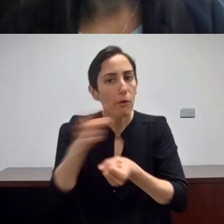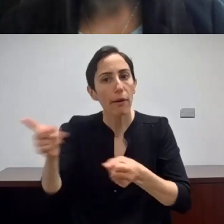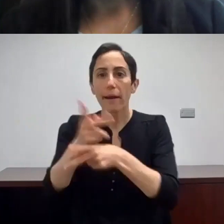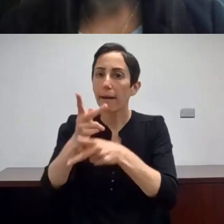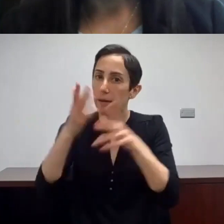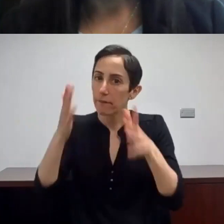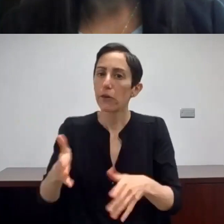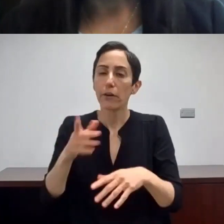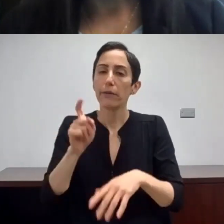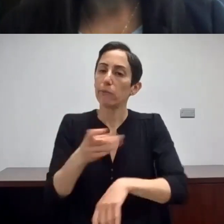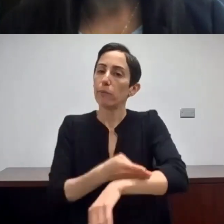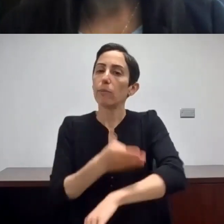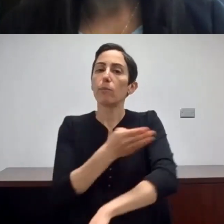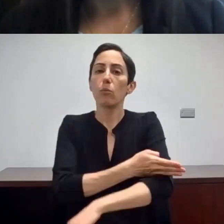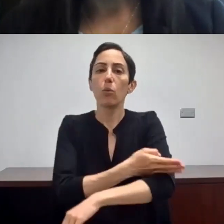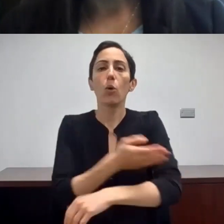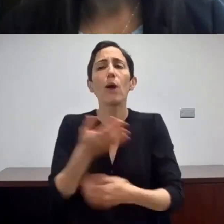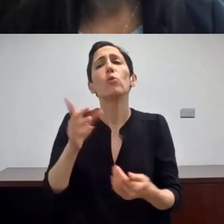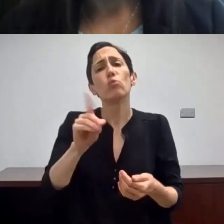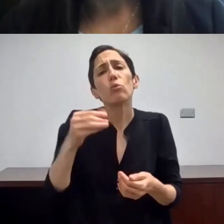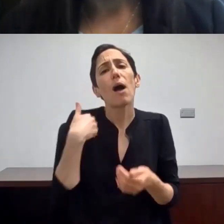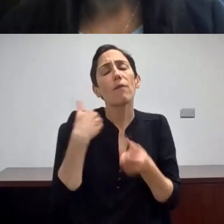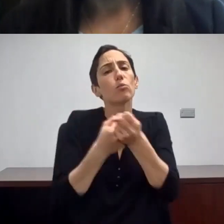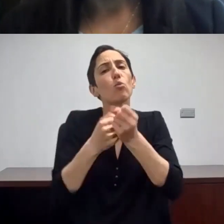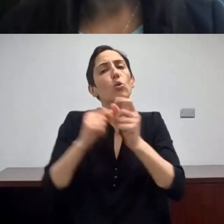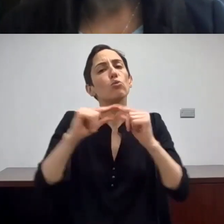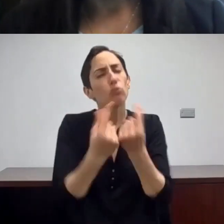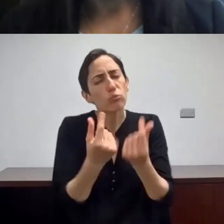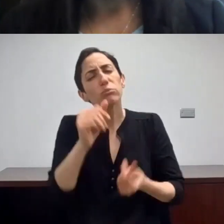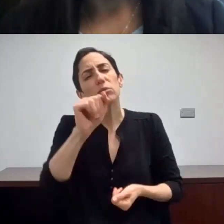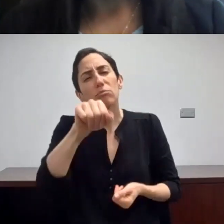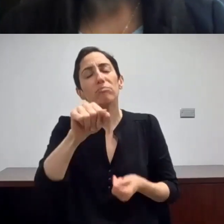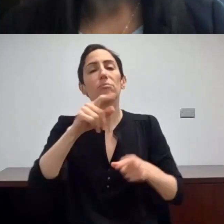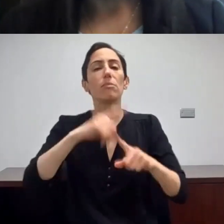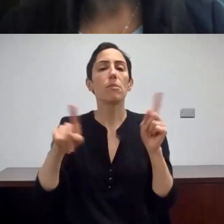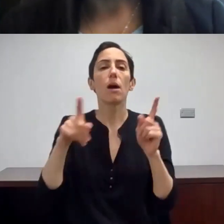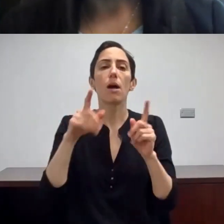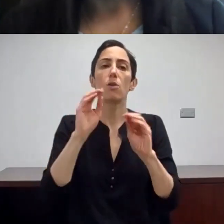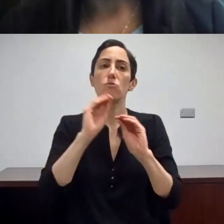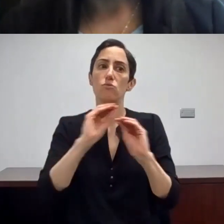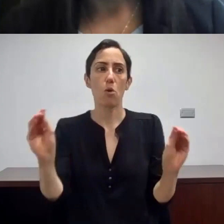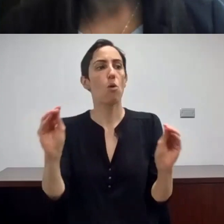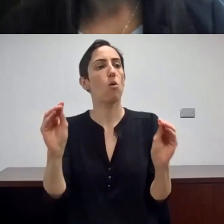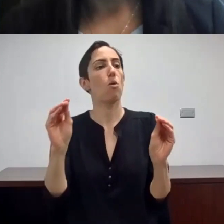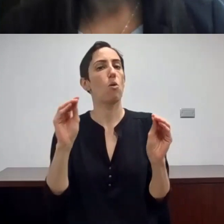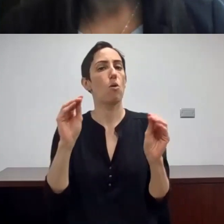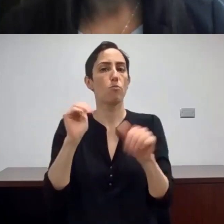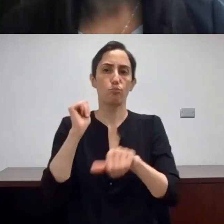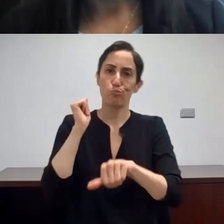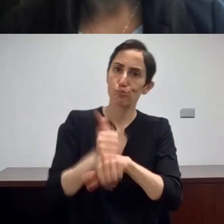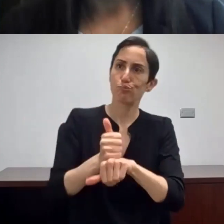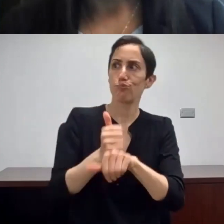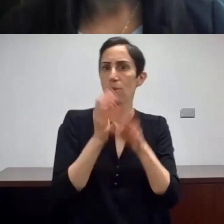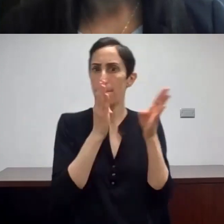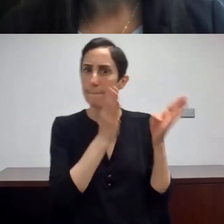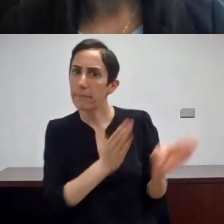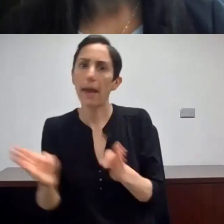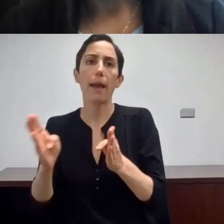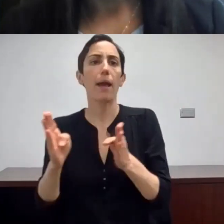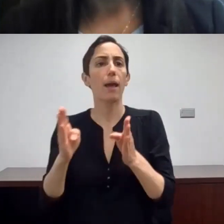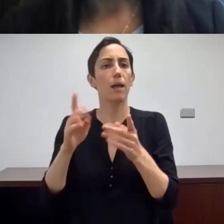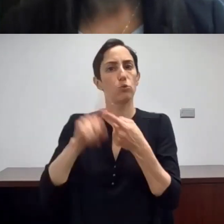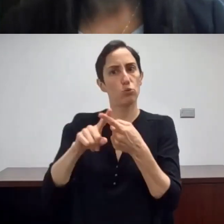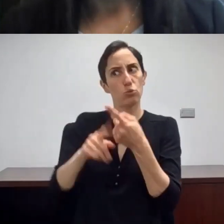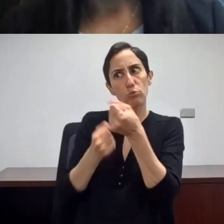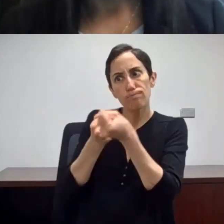have support groups, but I don't think there's like a plan to help address mental and physical health and care partners. And that's what our